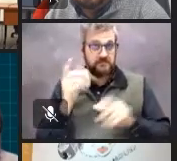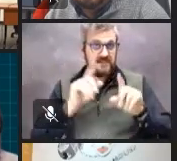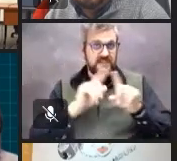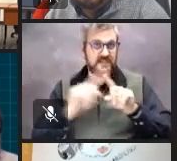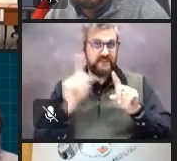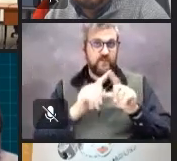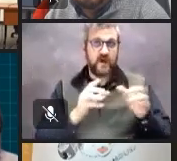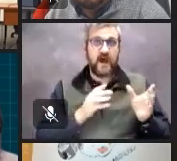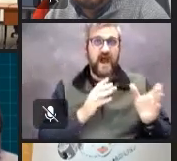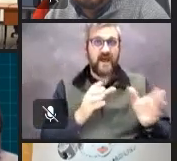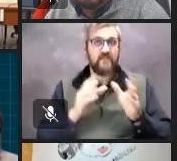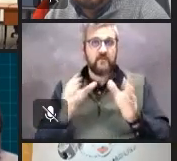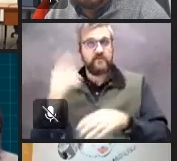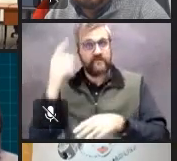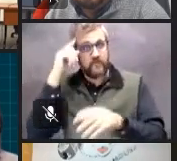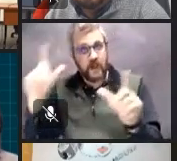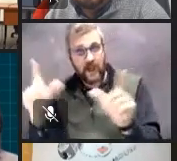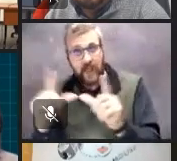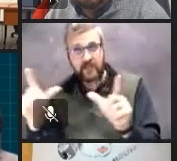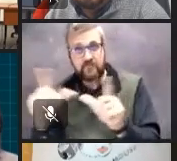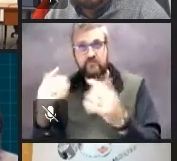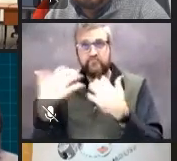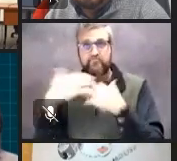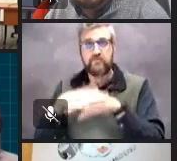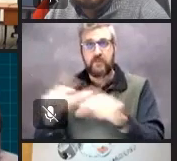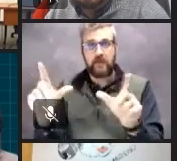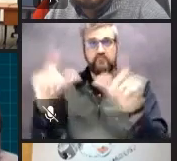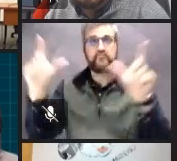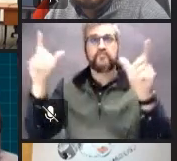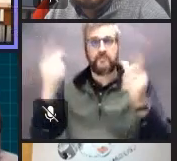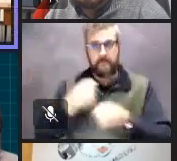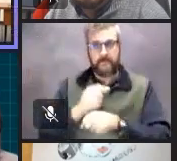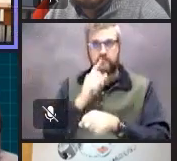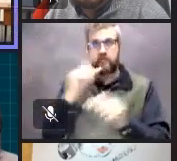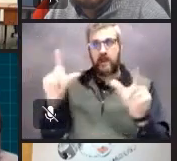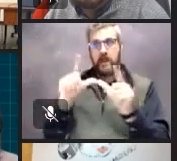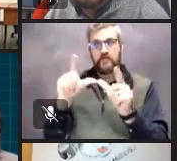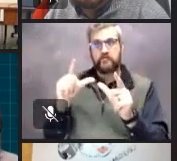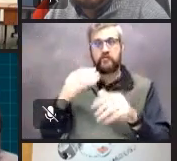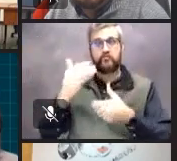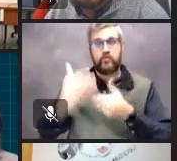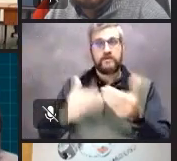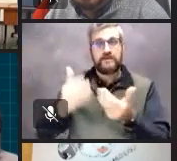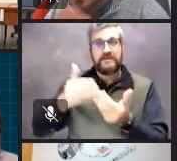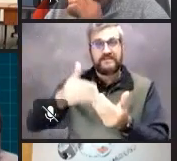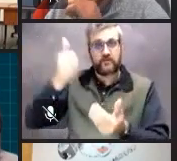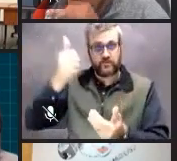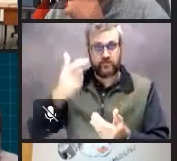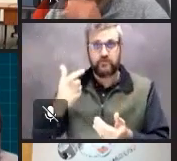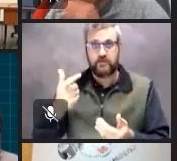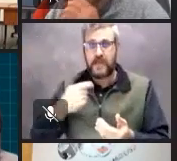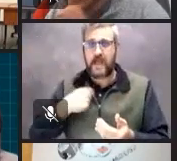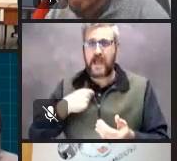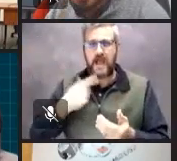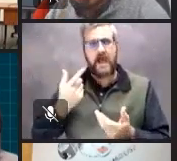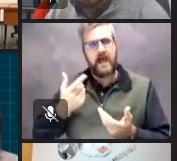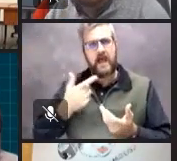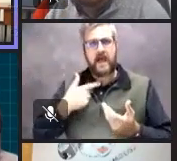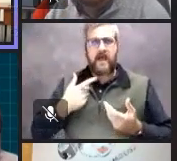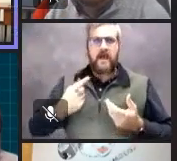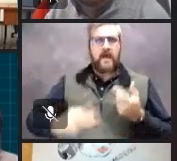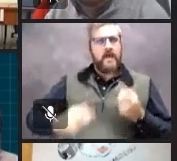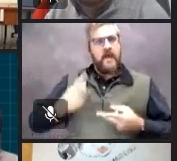avenues to licensure, even streamlining and making the licensure process easier. I sort of have mixed feelings